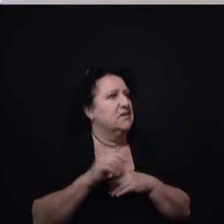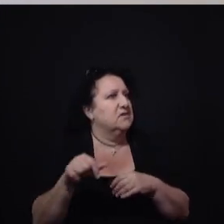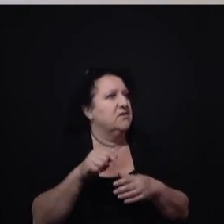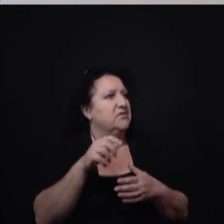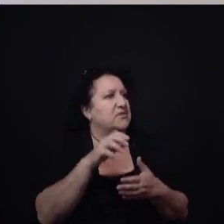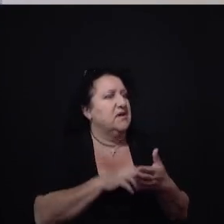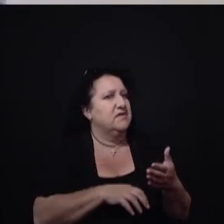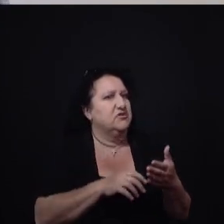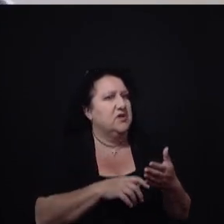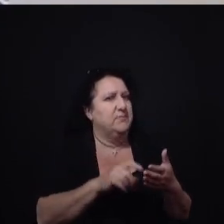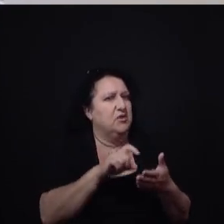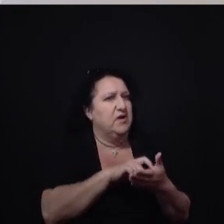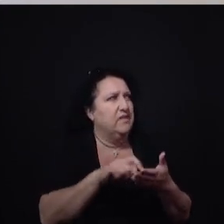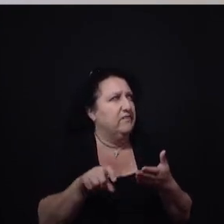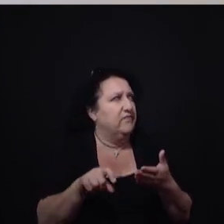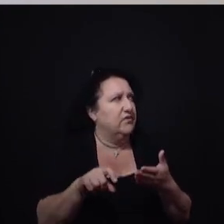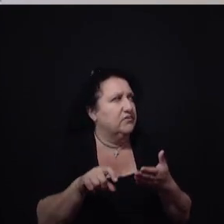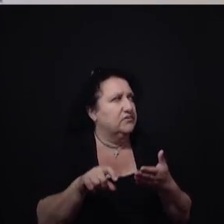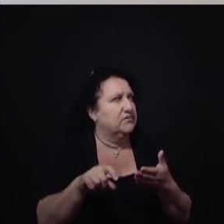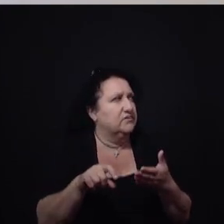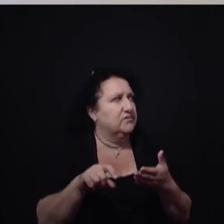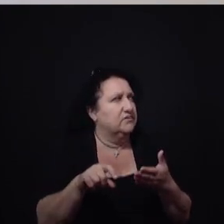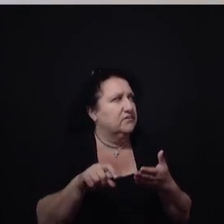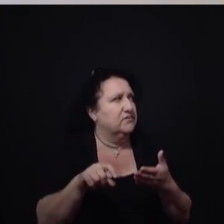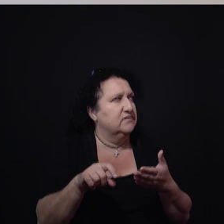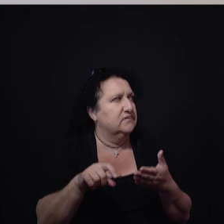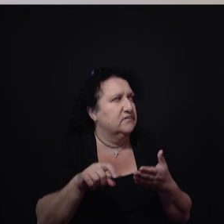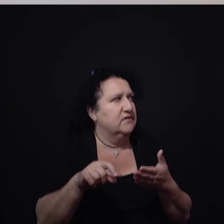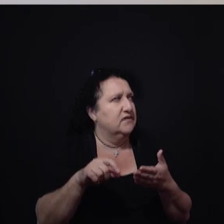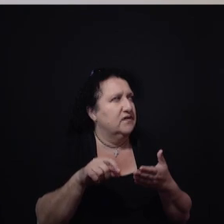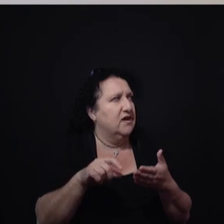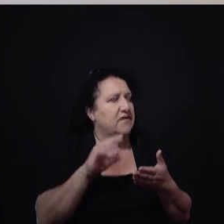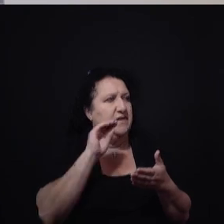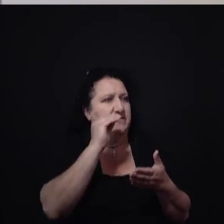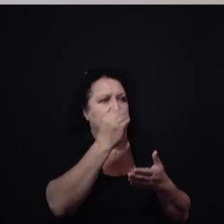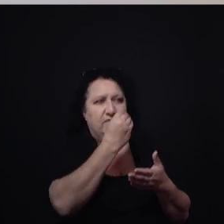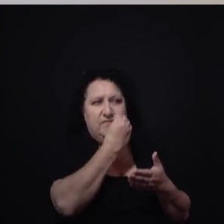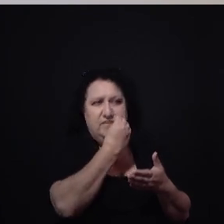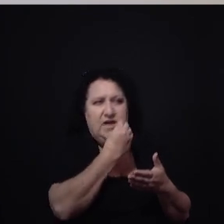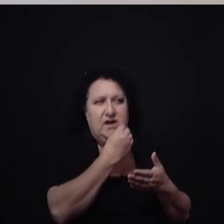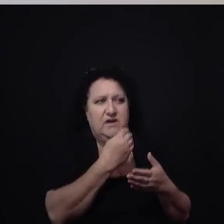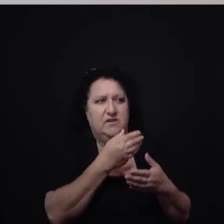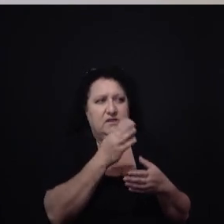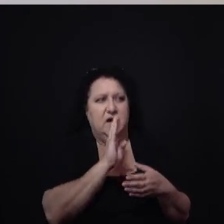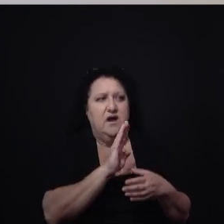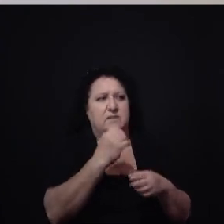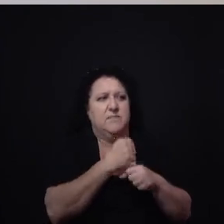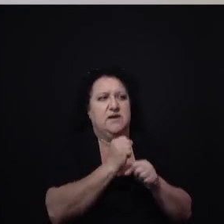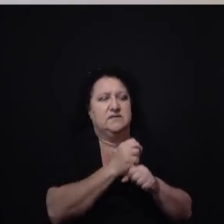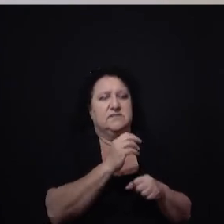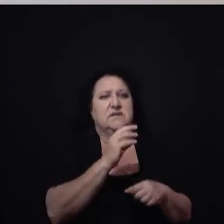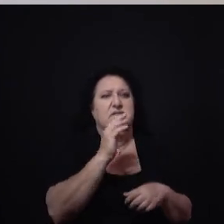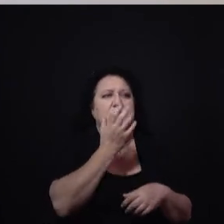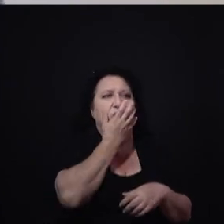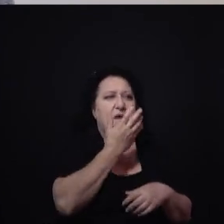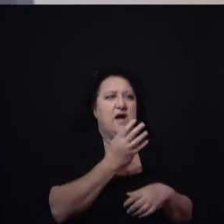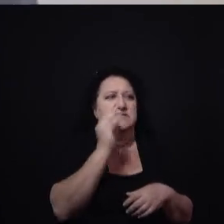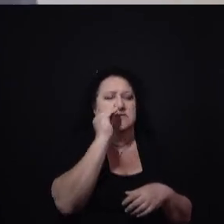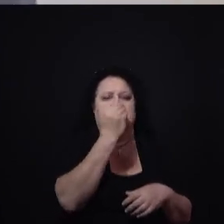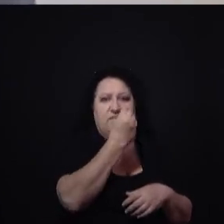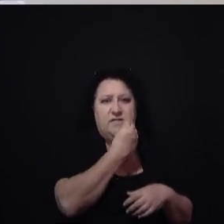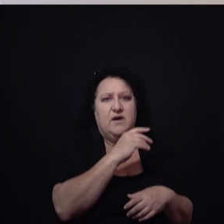if God loves the grass and the flowers of the field, and he, the birds of the air, and he clothes the flowers in these beautiful